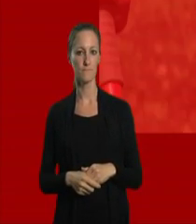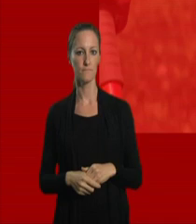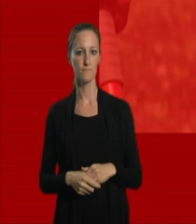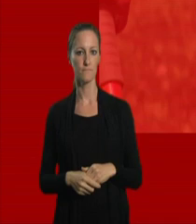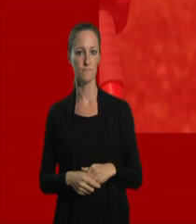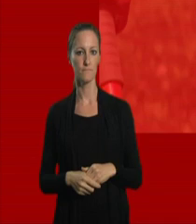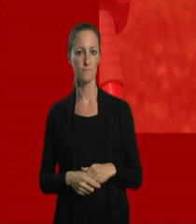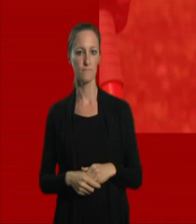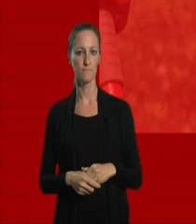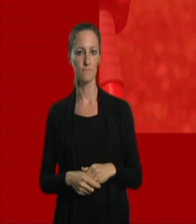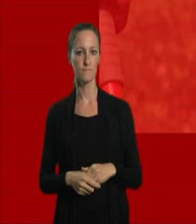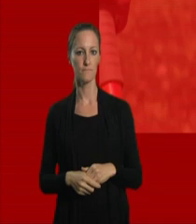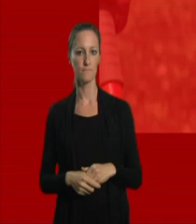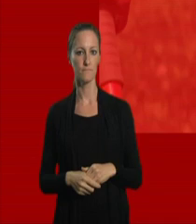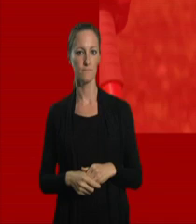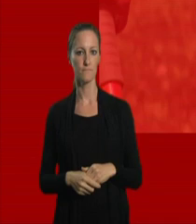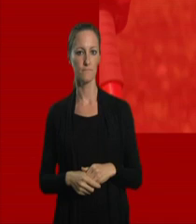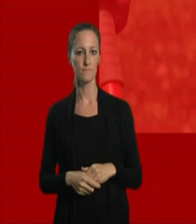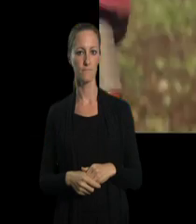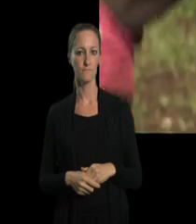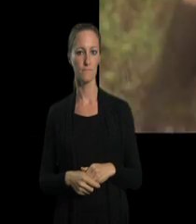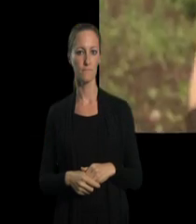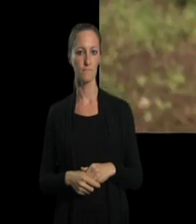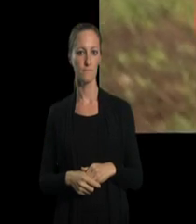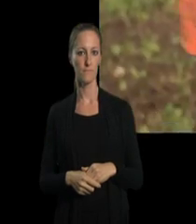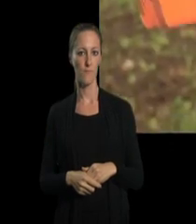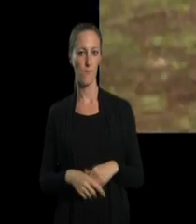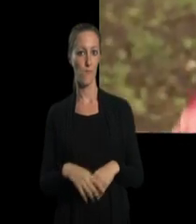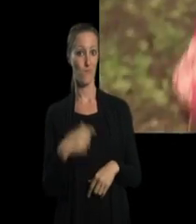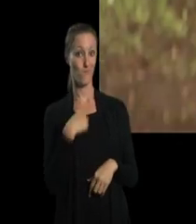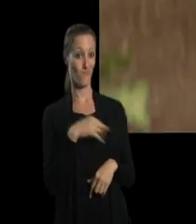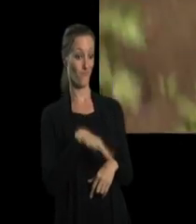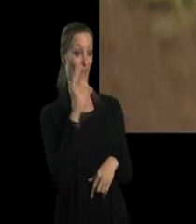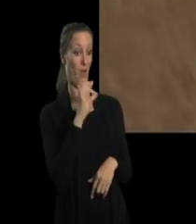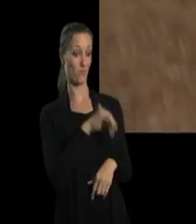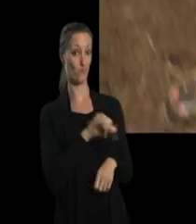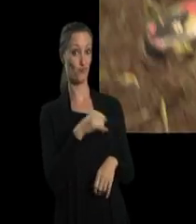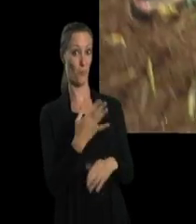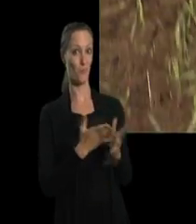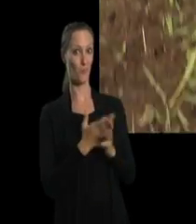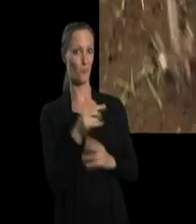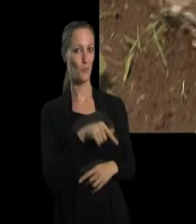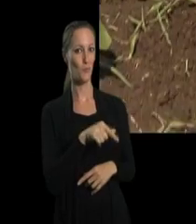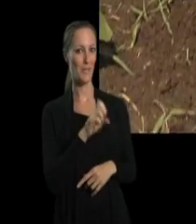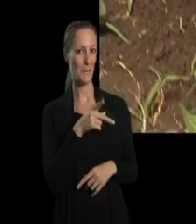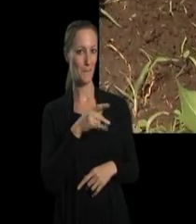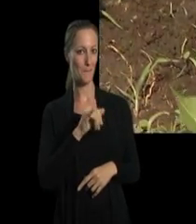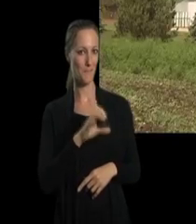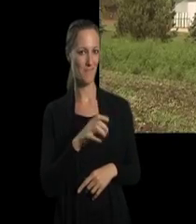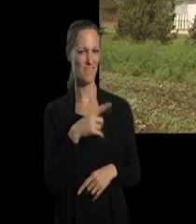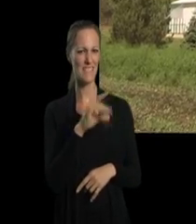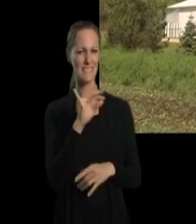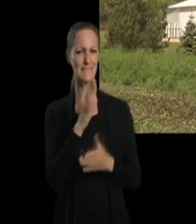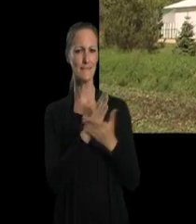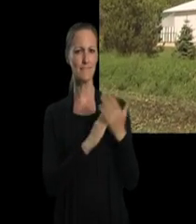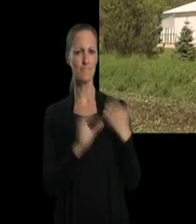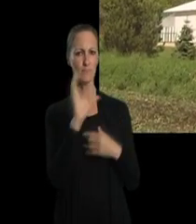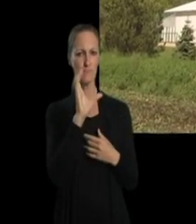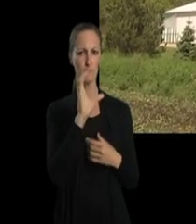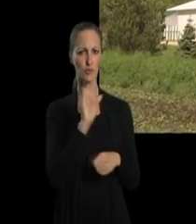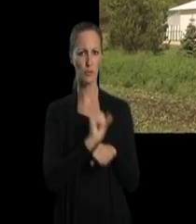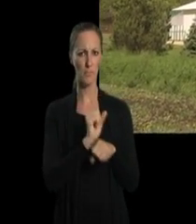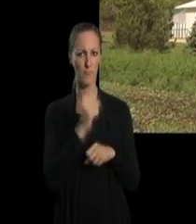Kelly Milland wears overalls and tills a garden row. I found it through Epic. They did a